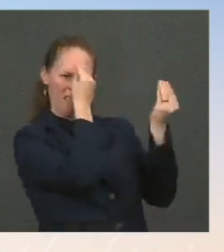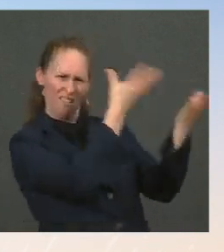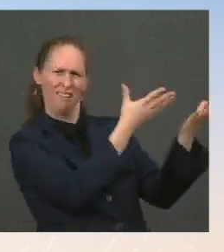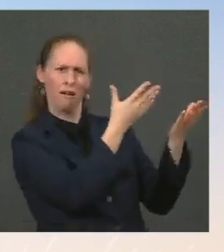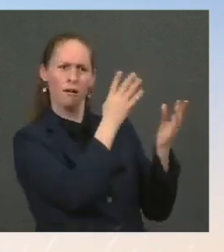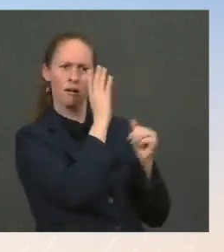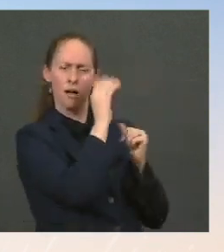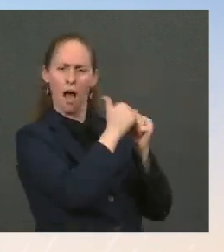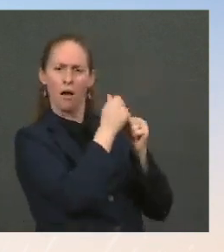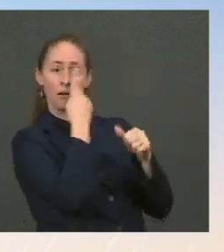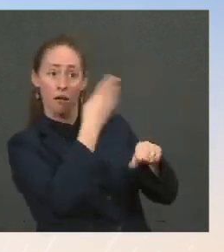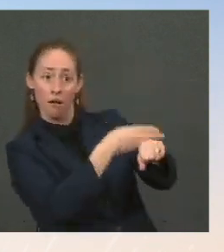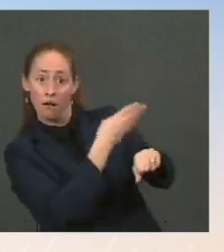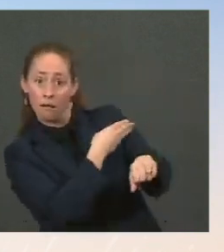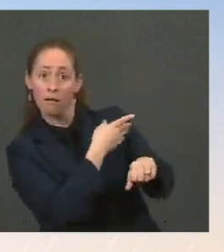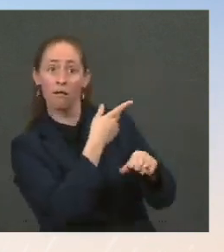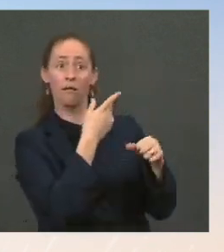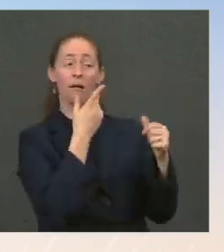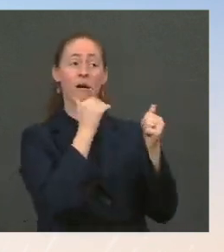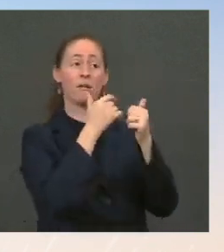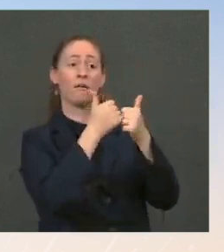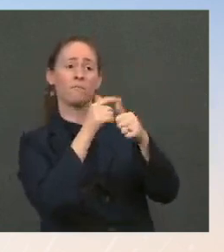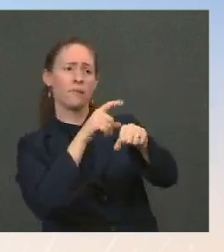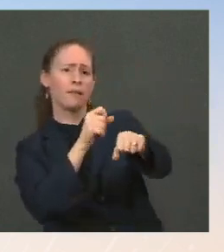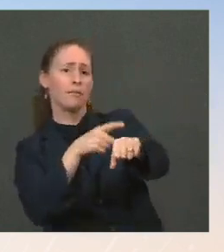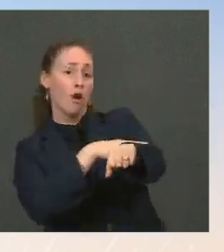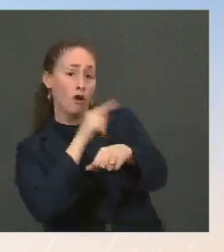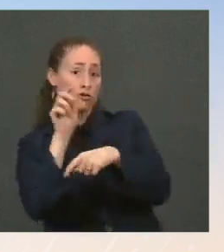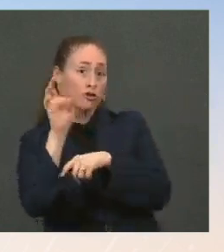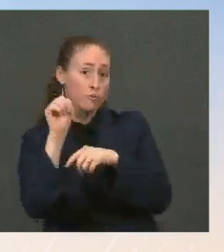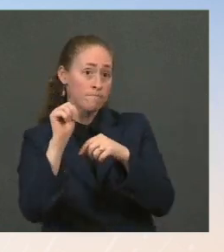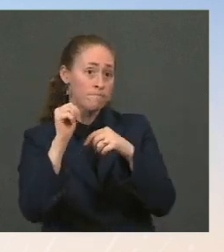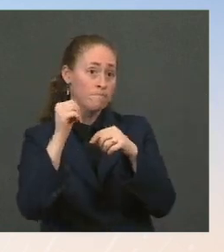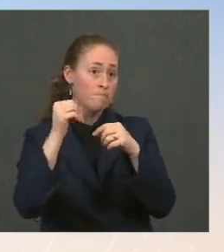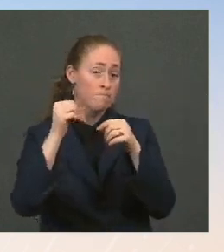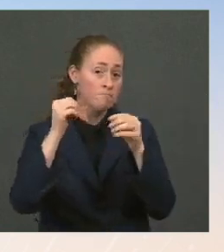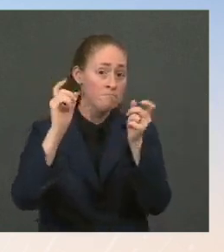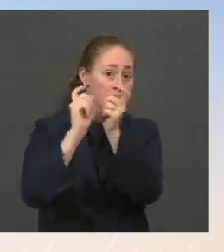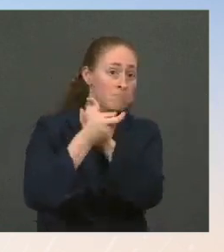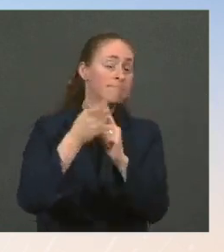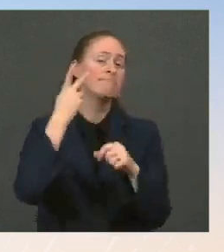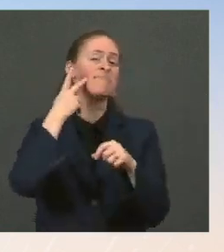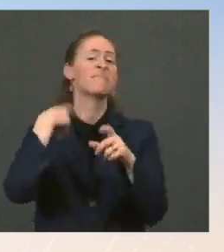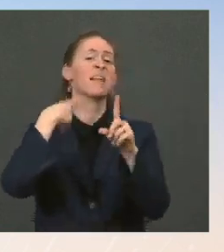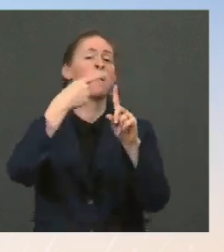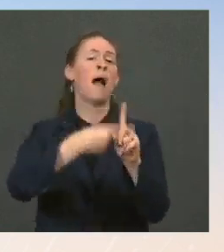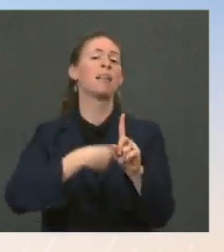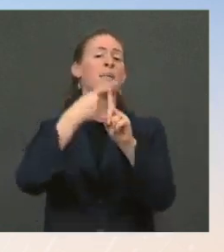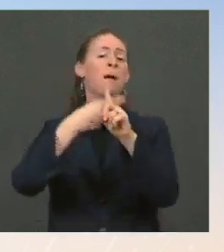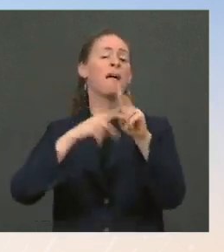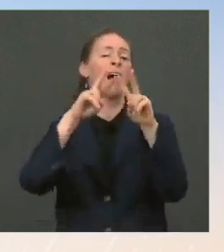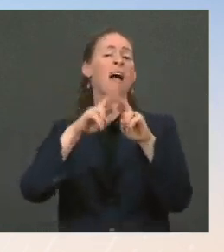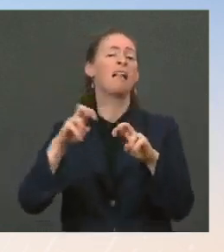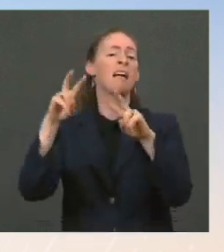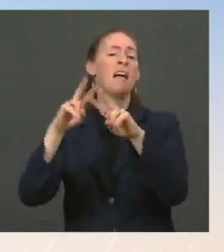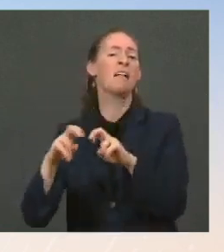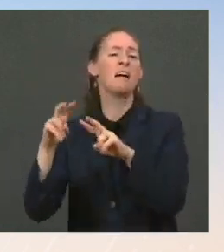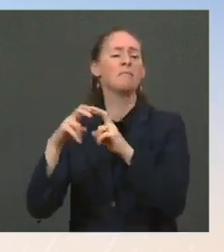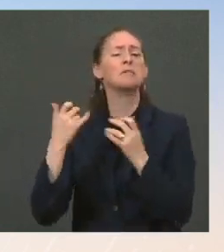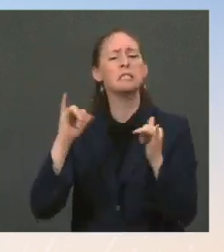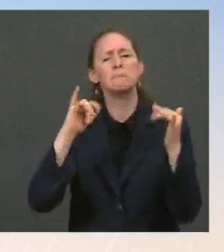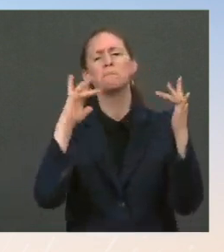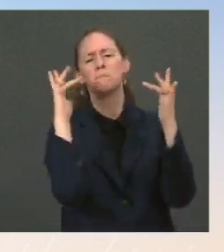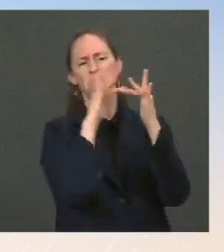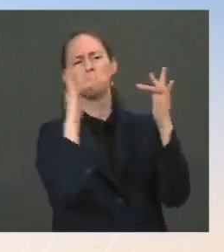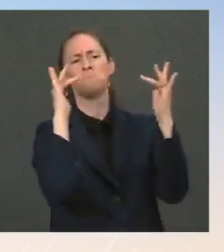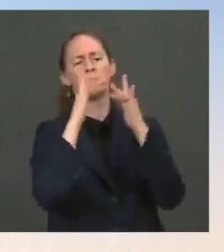long term to address it. So I don't know that we're going to do a month-by-month assessment. It's something that we have continued conversations